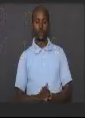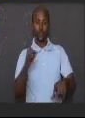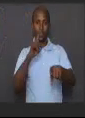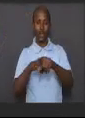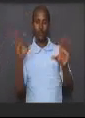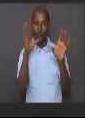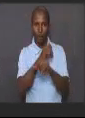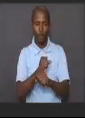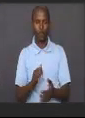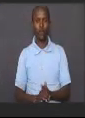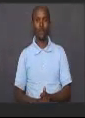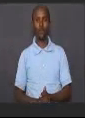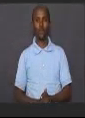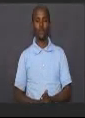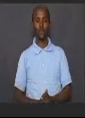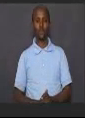Time's up.